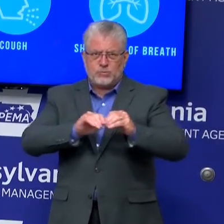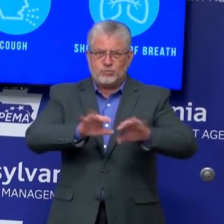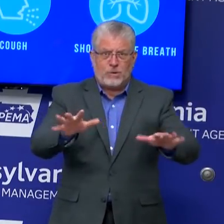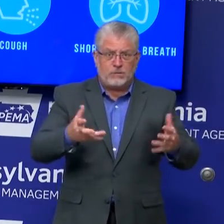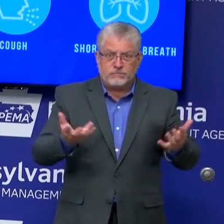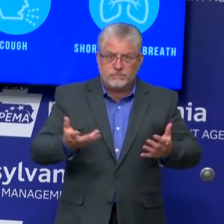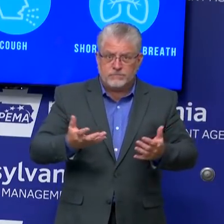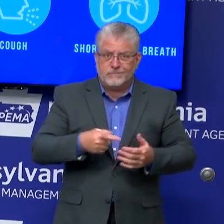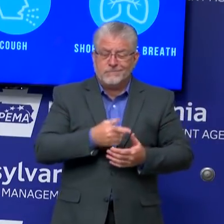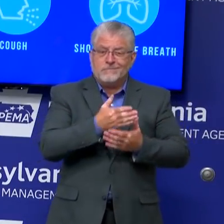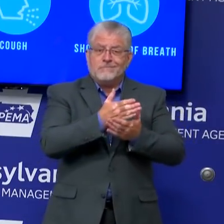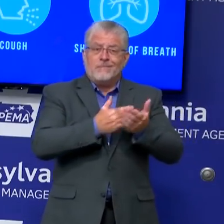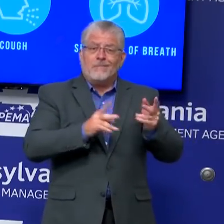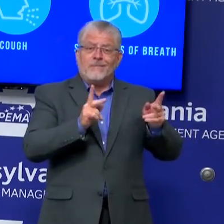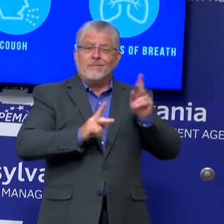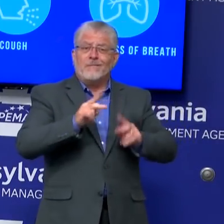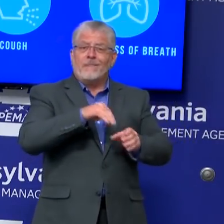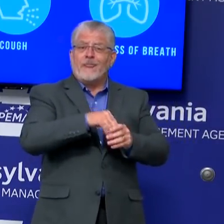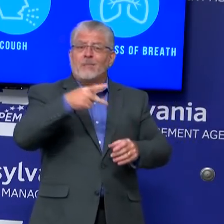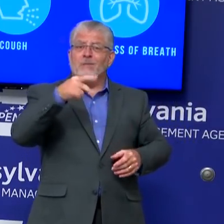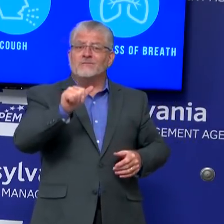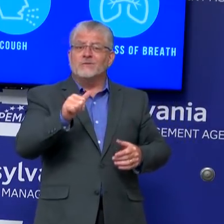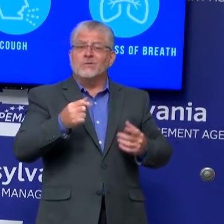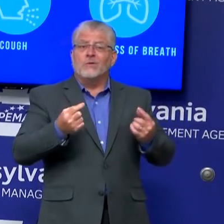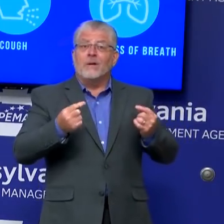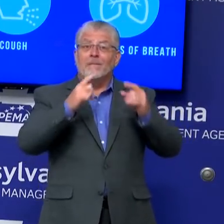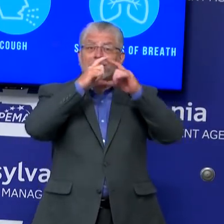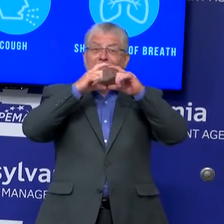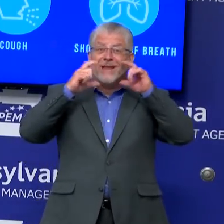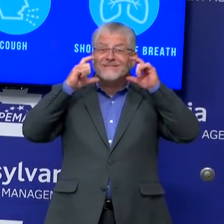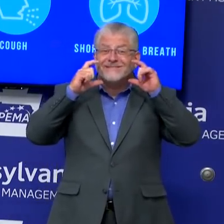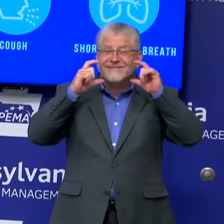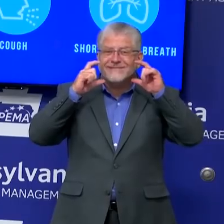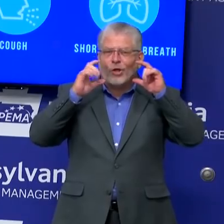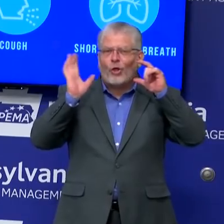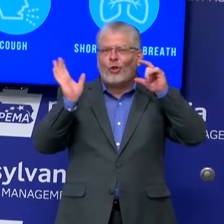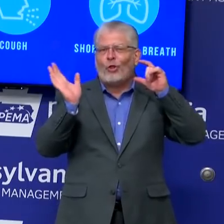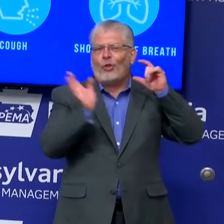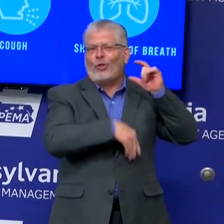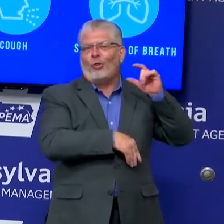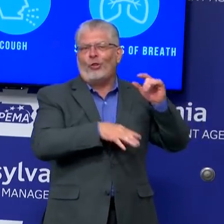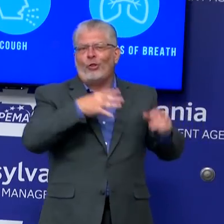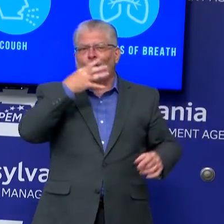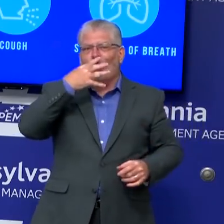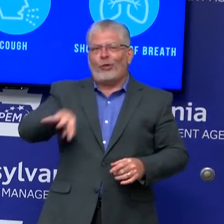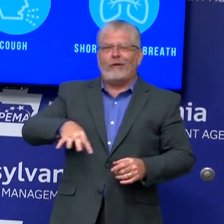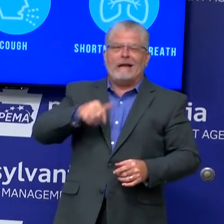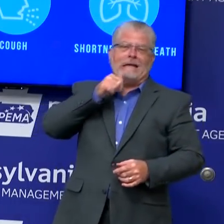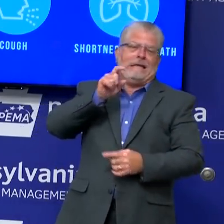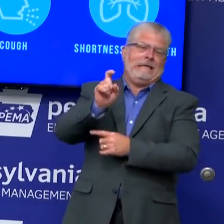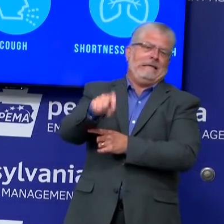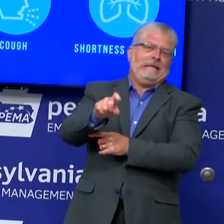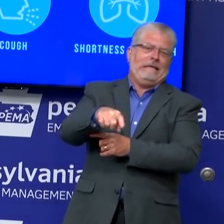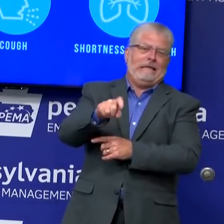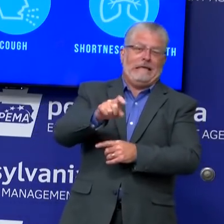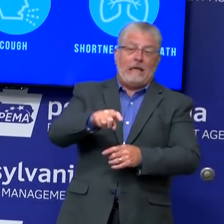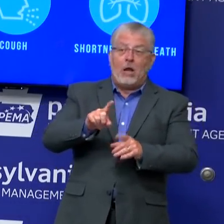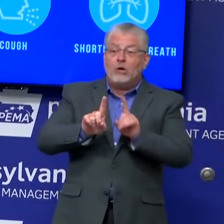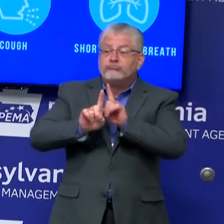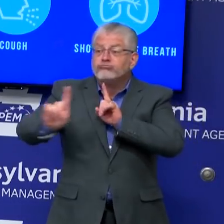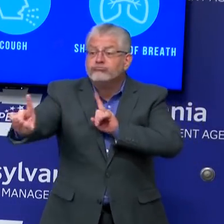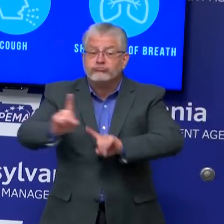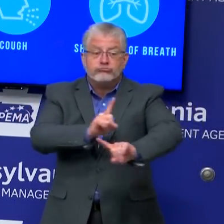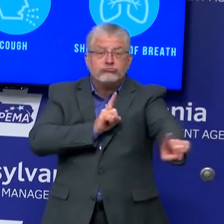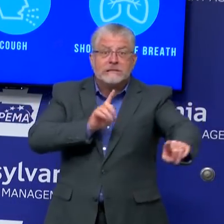Pennsylvanians have been ignoring the mask-wearing requirements and social distancing when they're visiting Pennsylvania bars